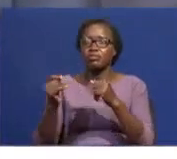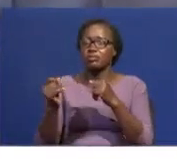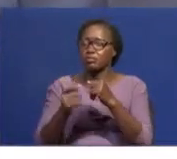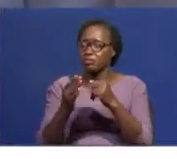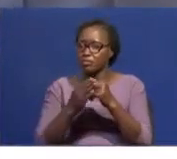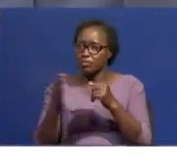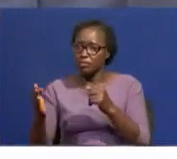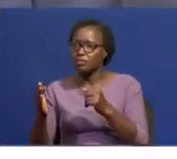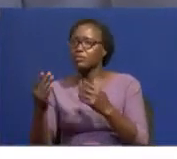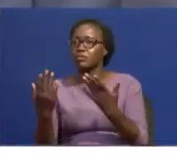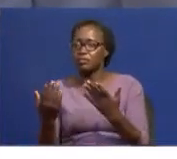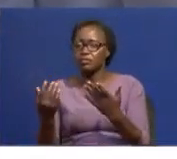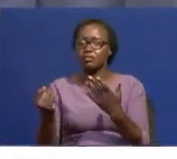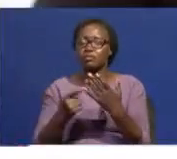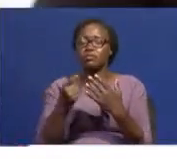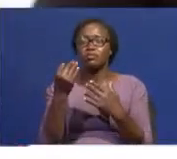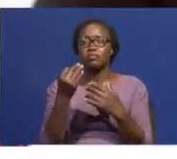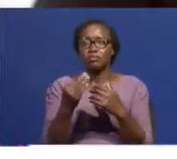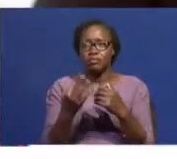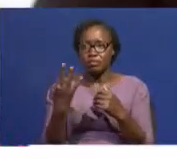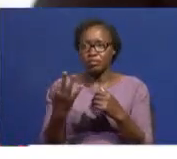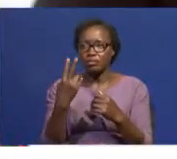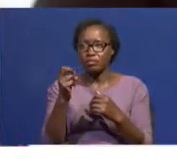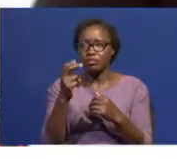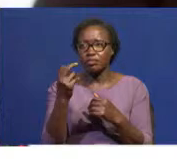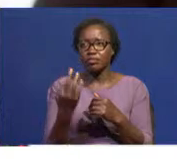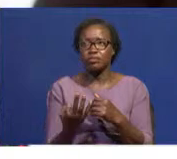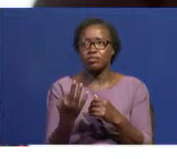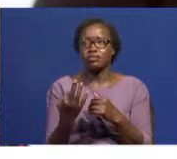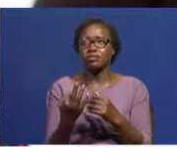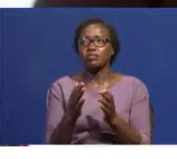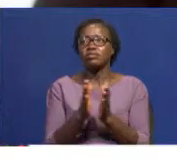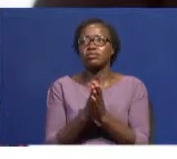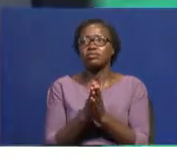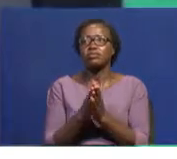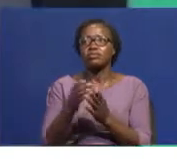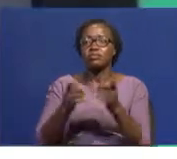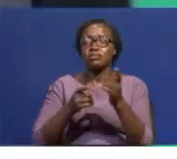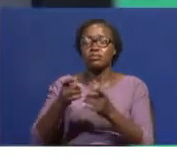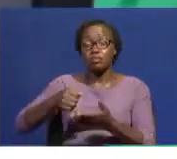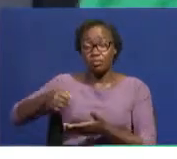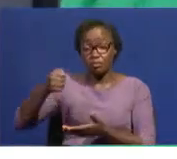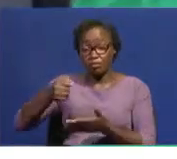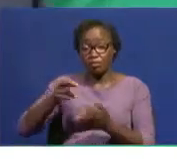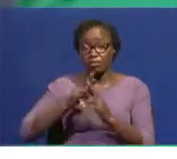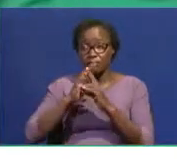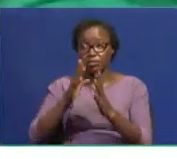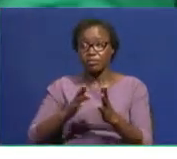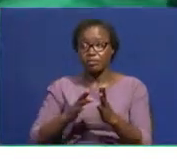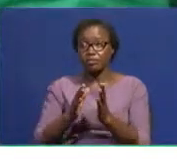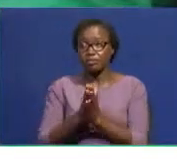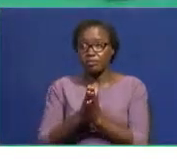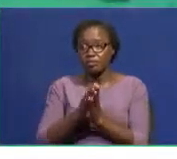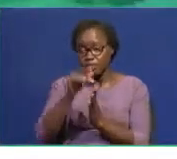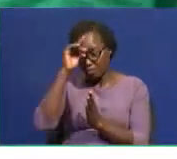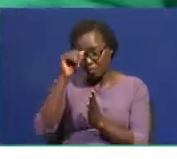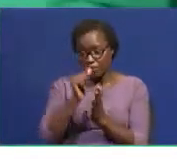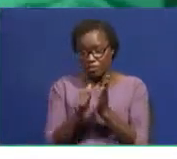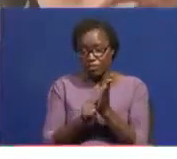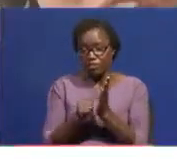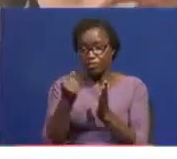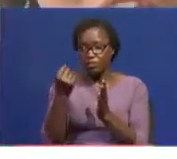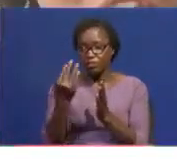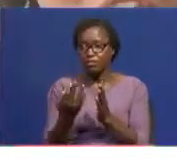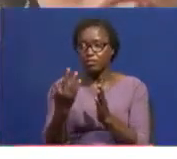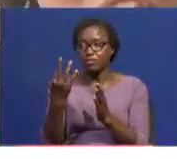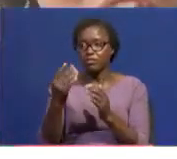to March 2024. The latest Control of Budget report indicates that government agencies spent 436.18